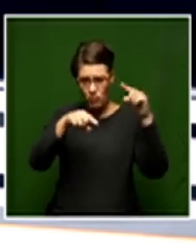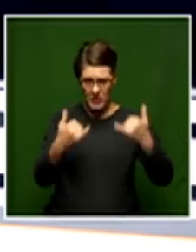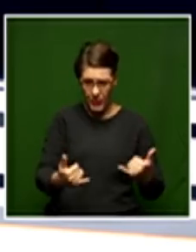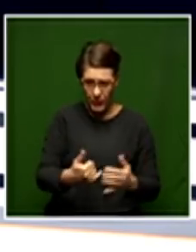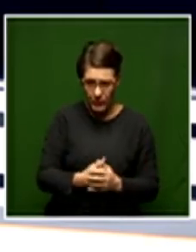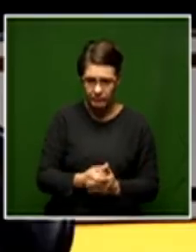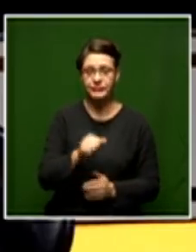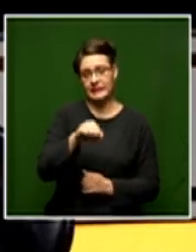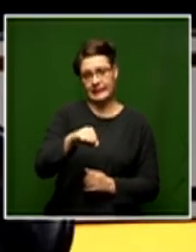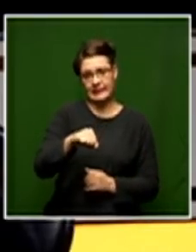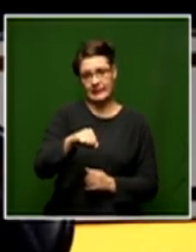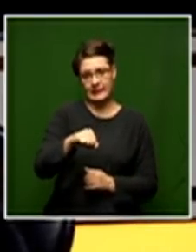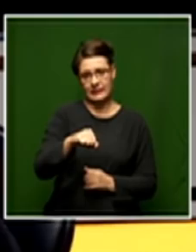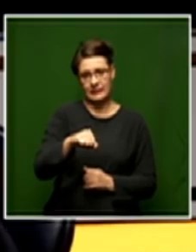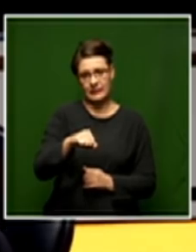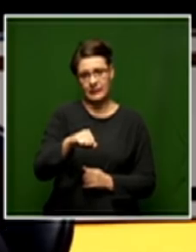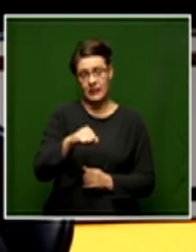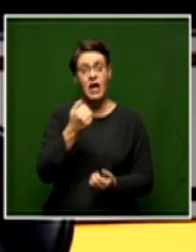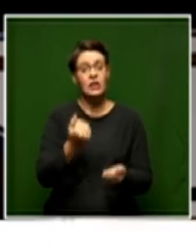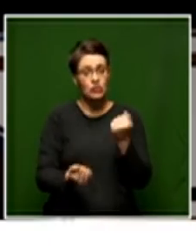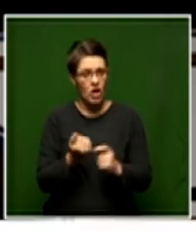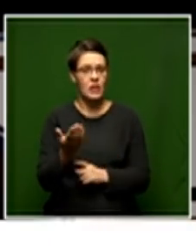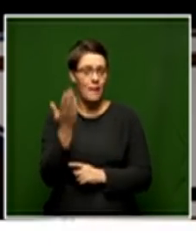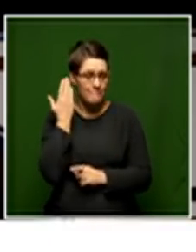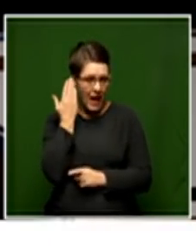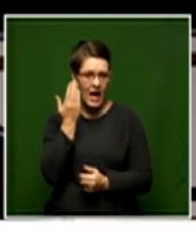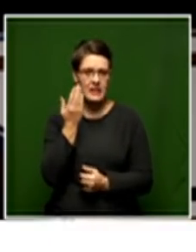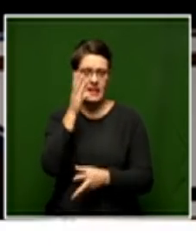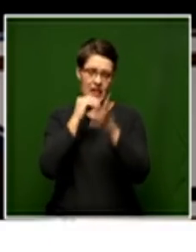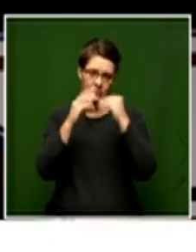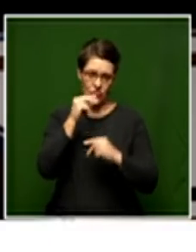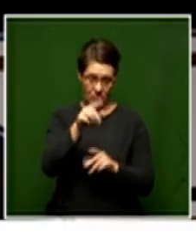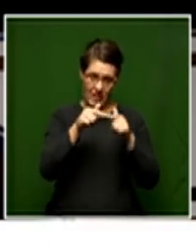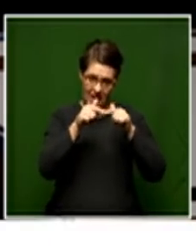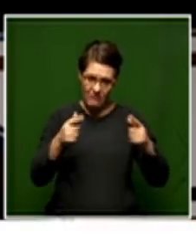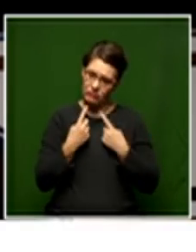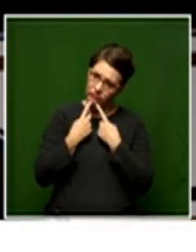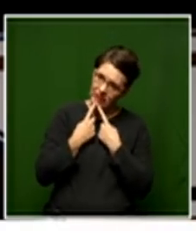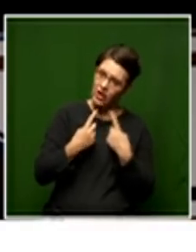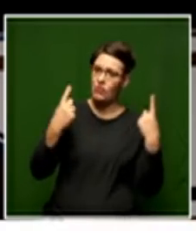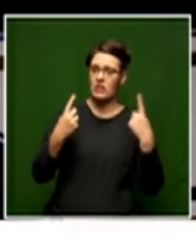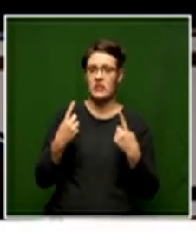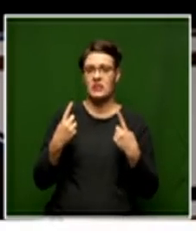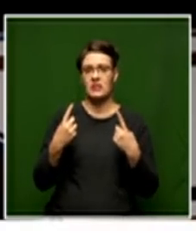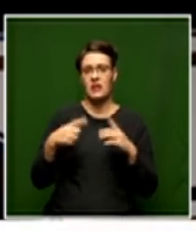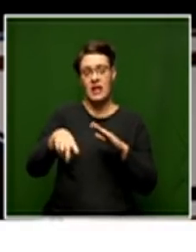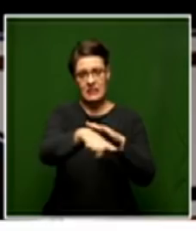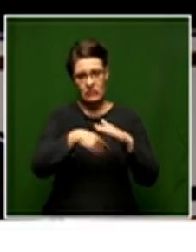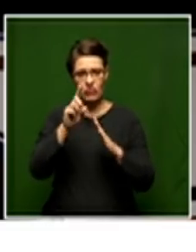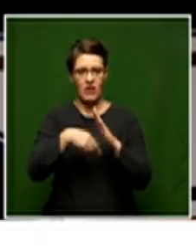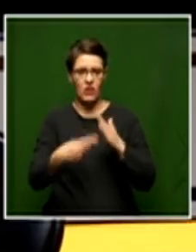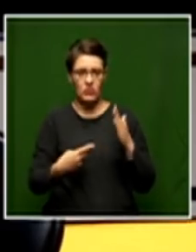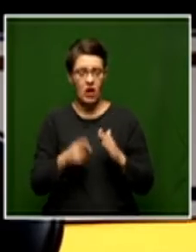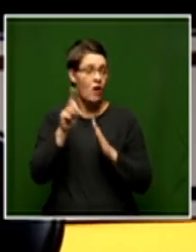now? Yes. But judged by past experience at this level of declaration of voting districts and votes